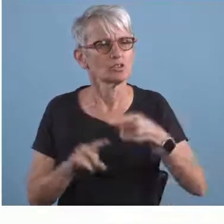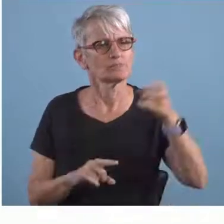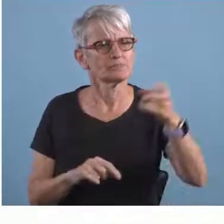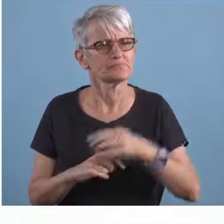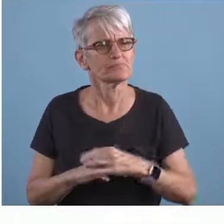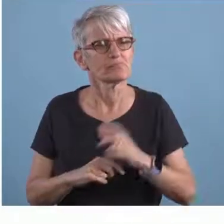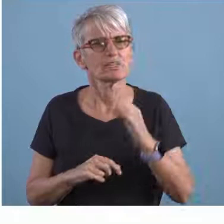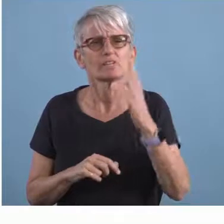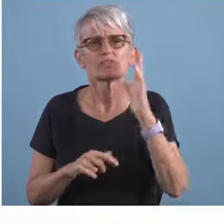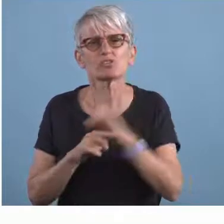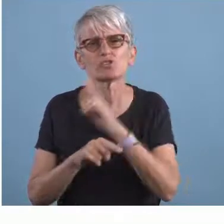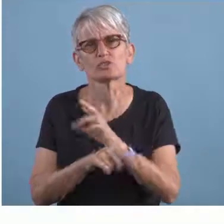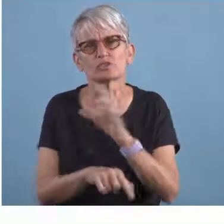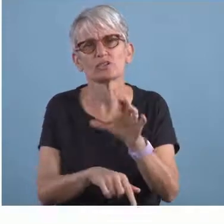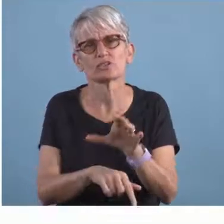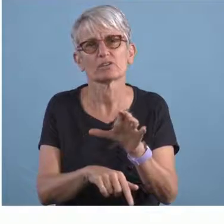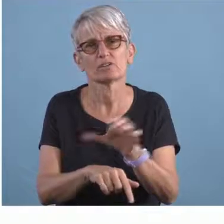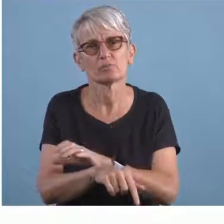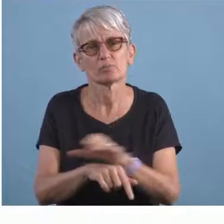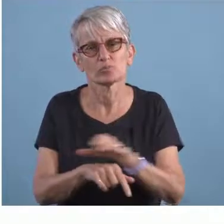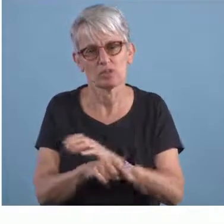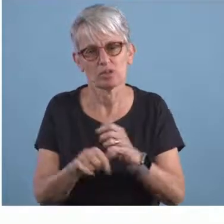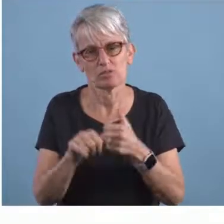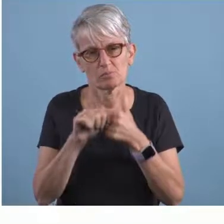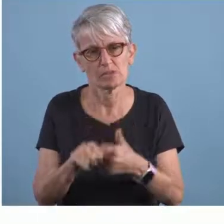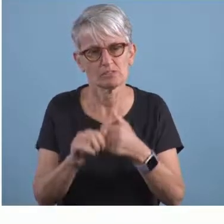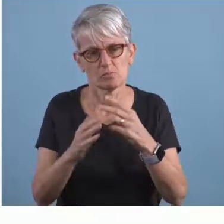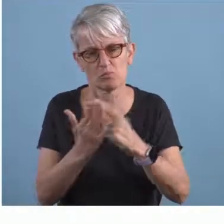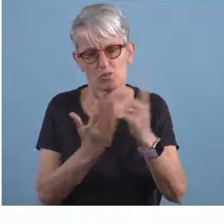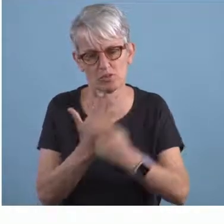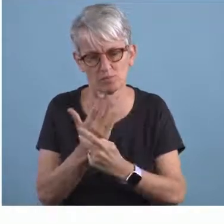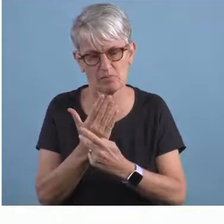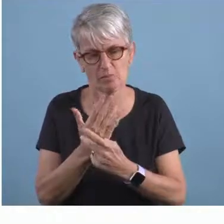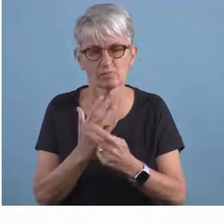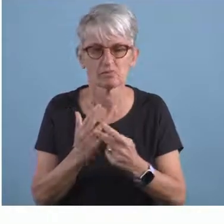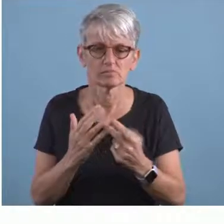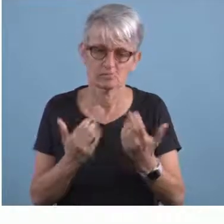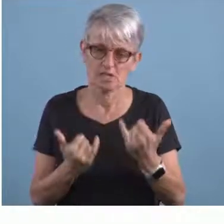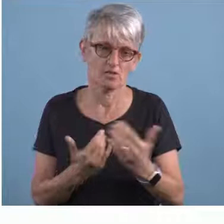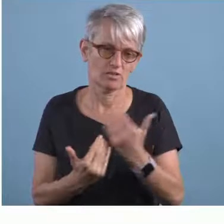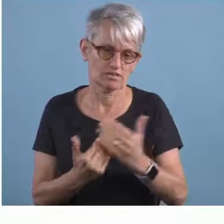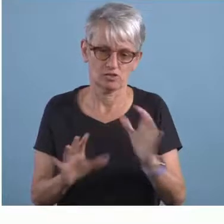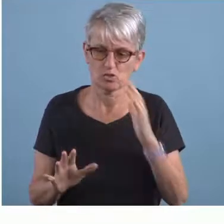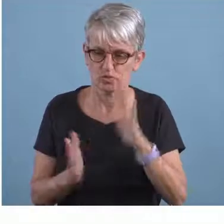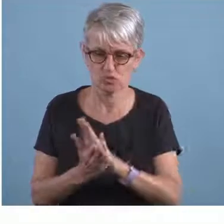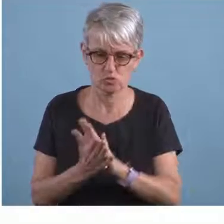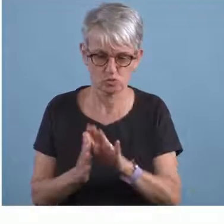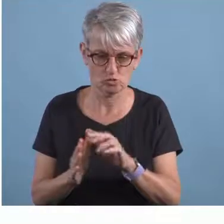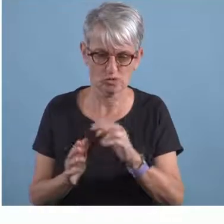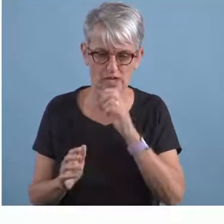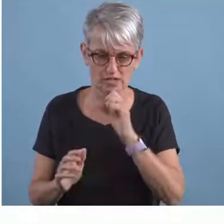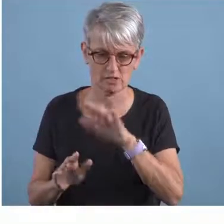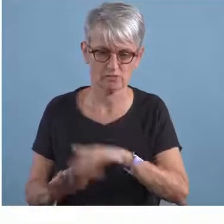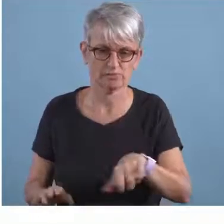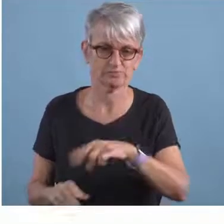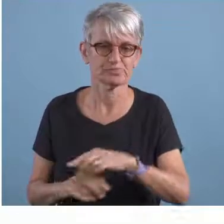using computer-based programs, which certainly is easy to do with school-age children,